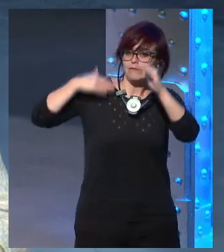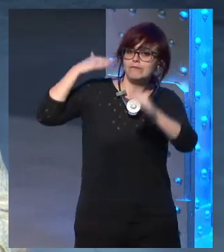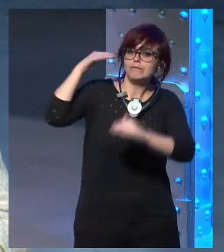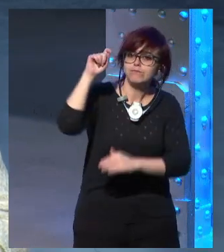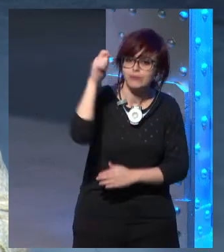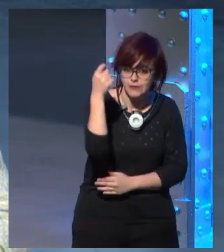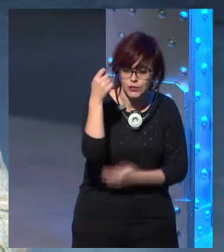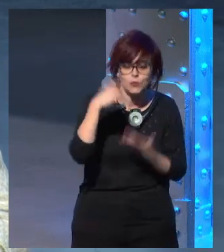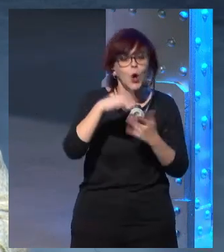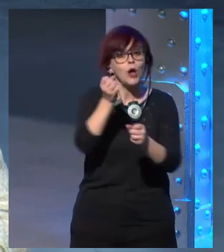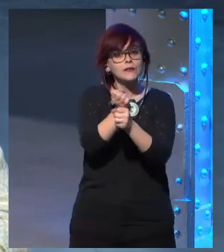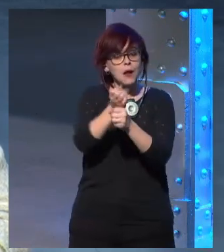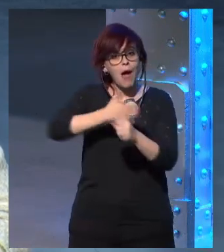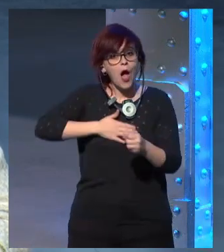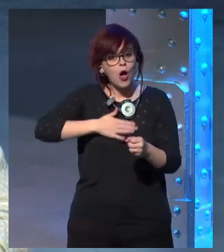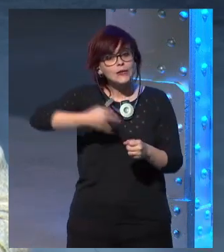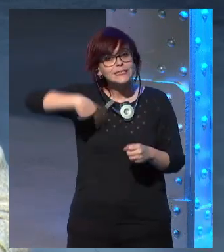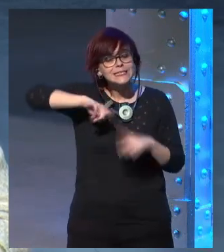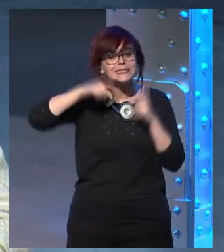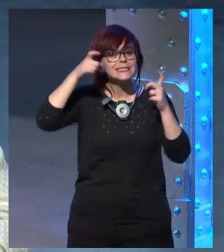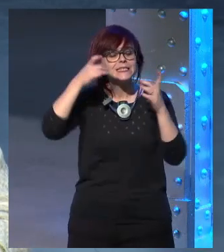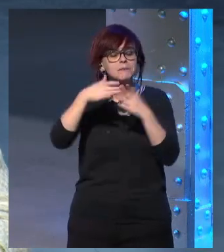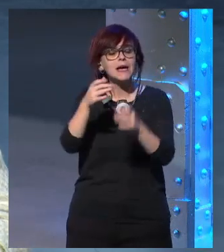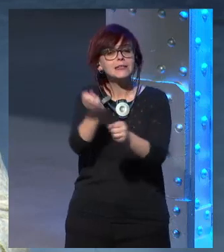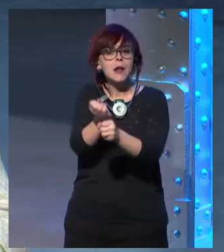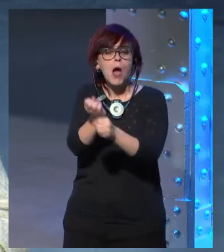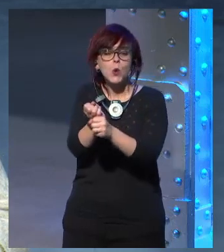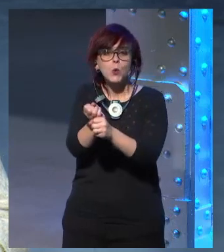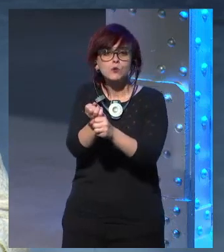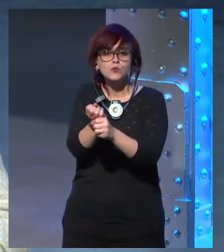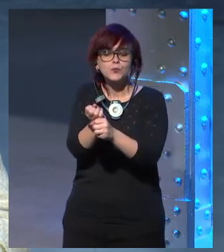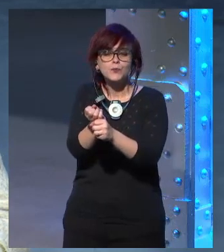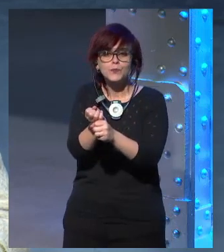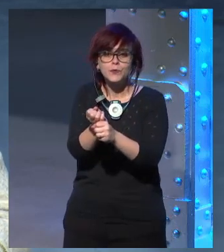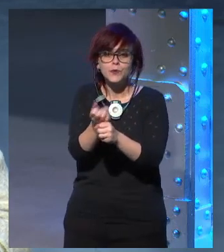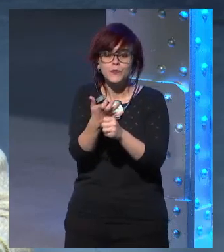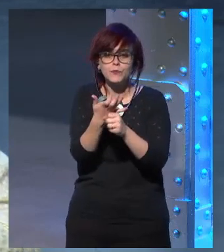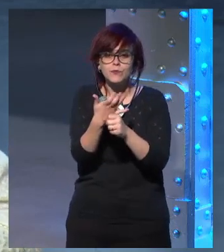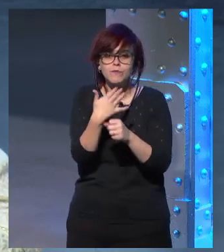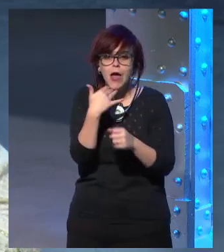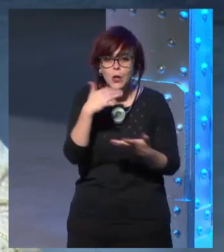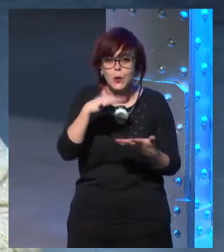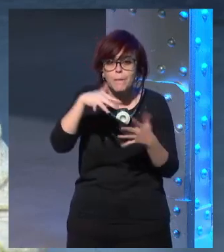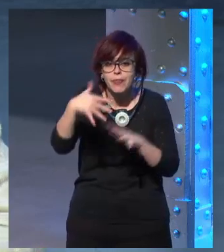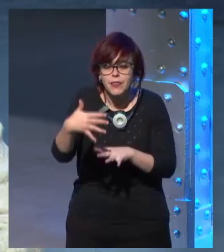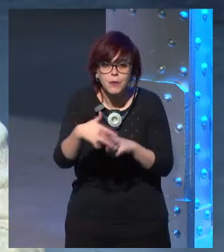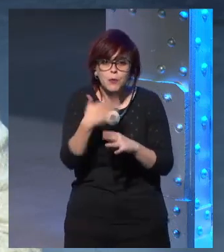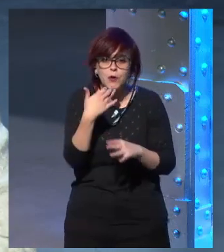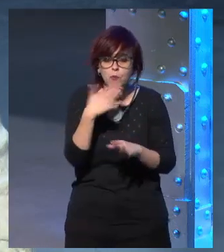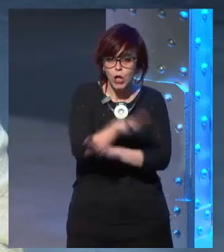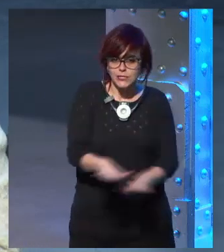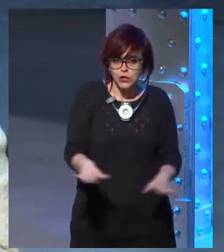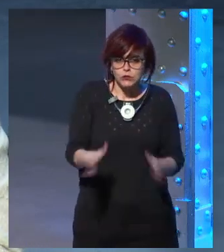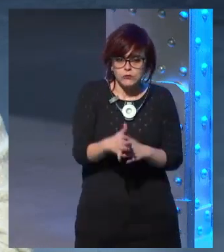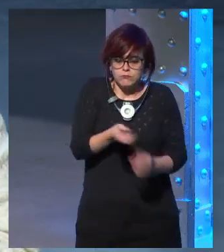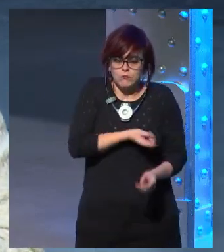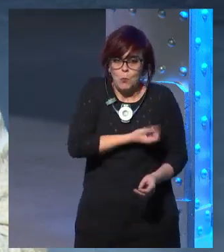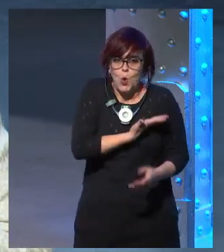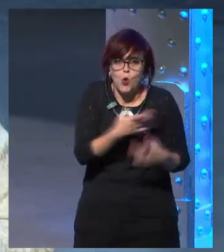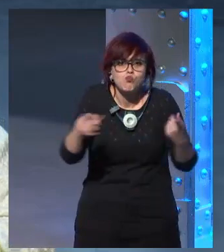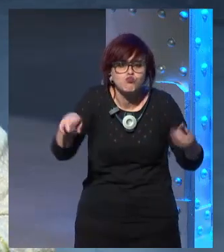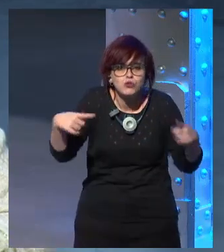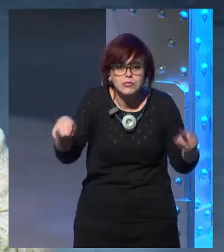jobs, it's not uncommon that kids are passionate about music, right? And so in some of our libraries, in our museums,